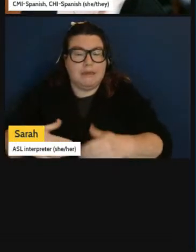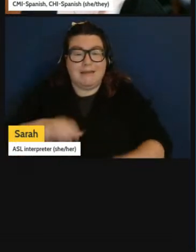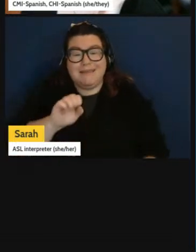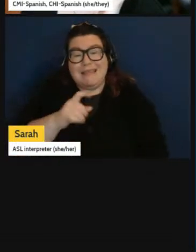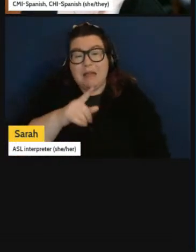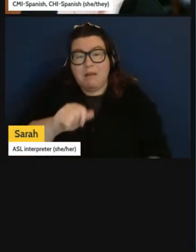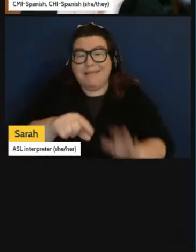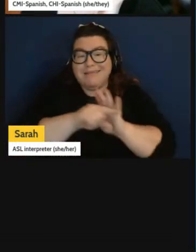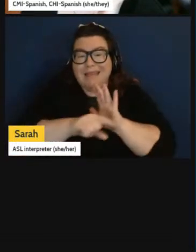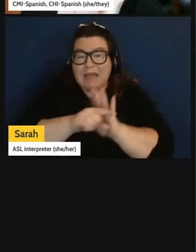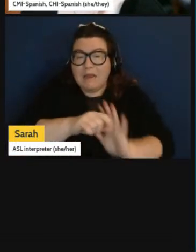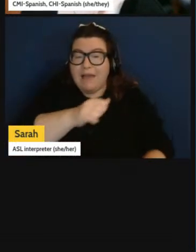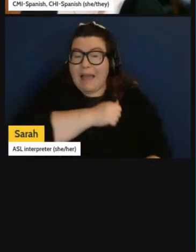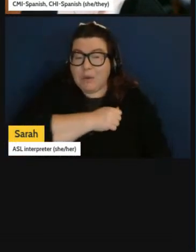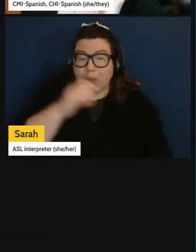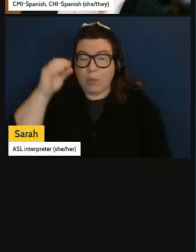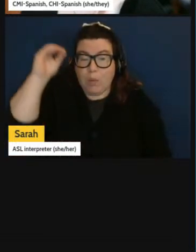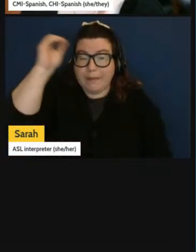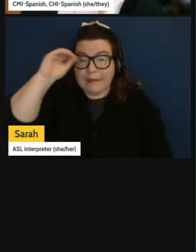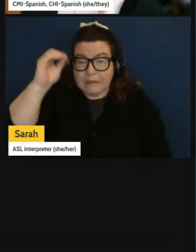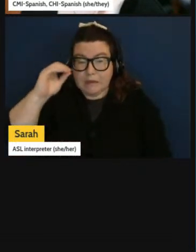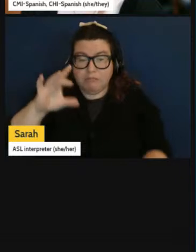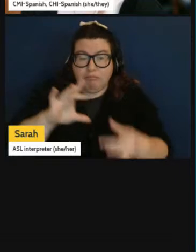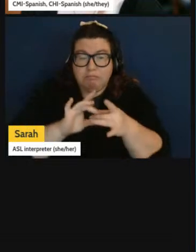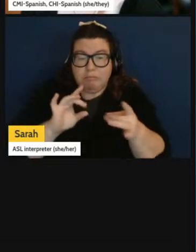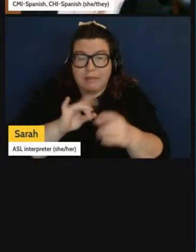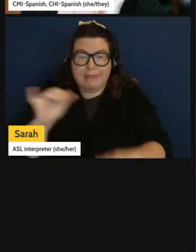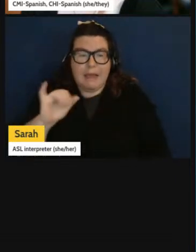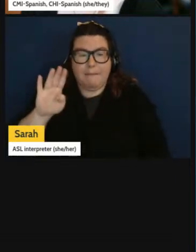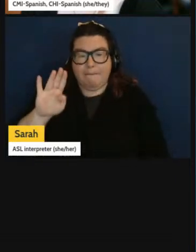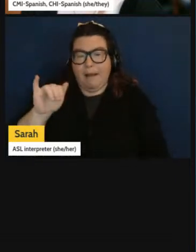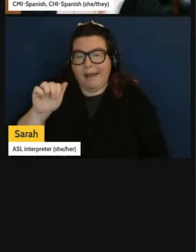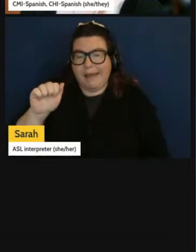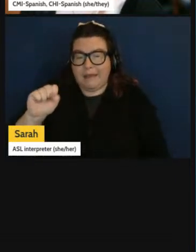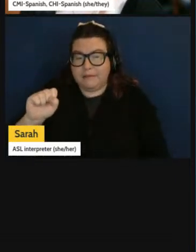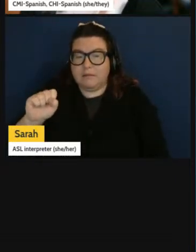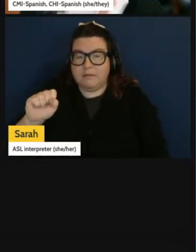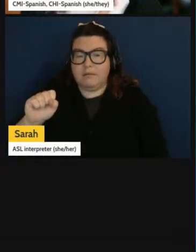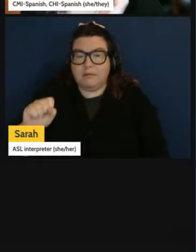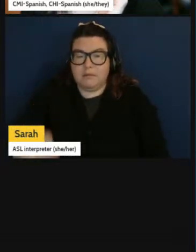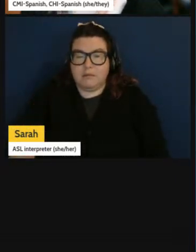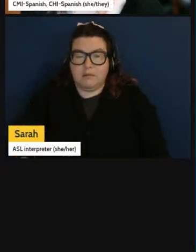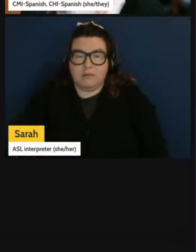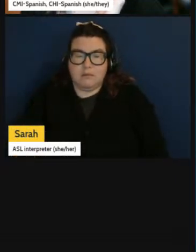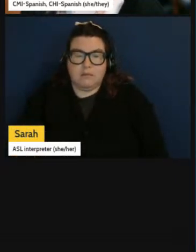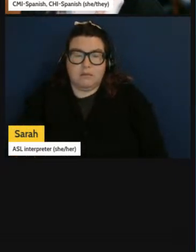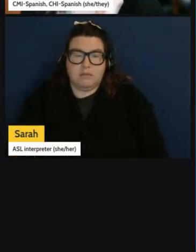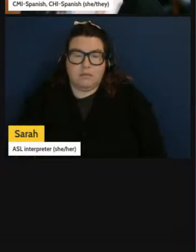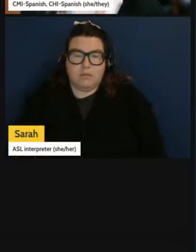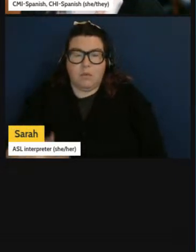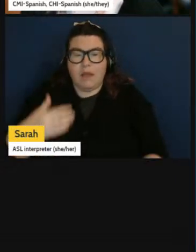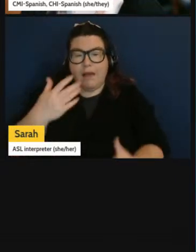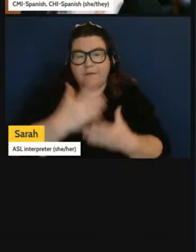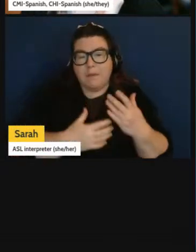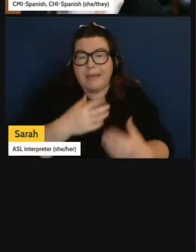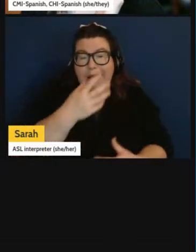negative attitudes or beliefs, kind of like biases. So we have some external stigma here.